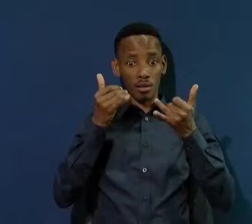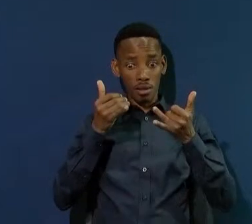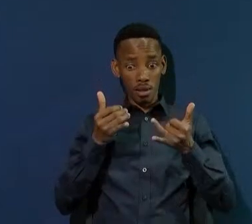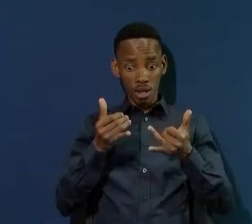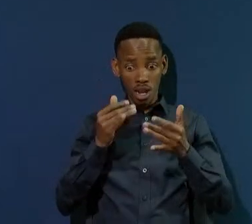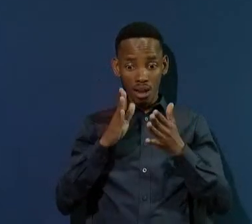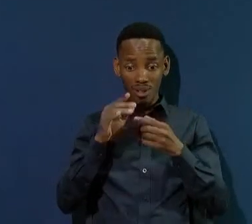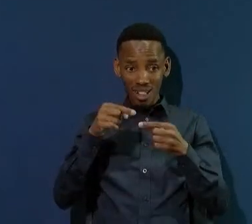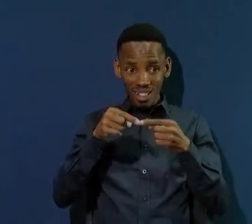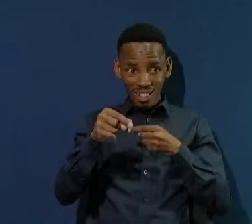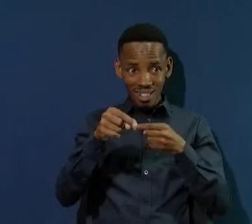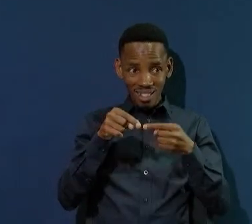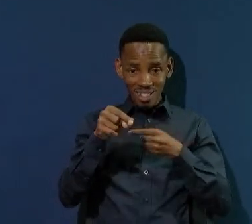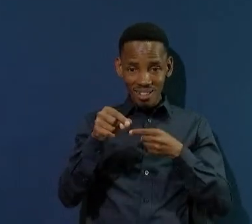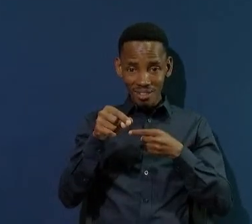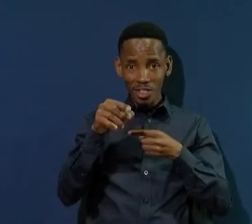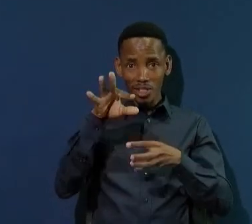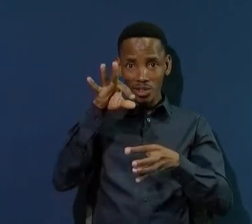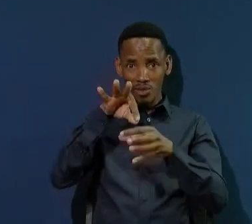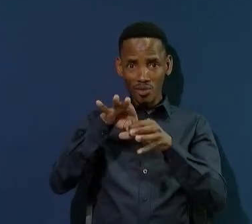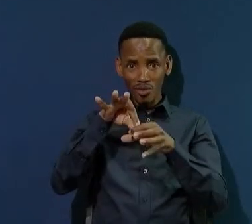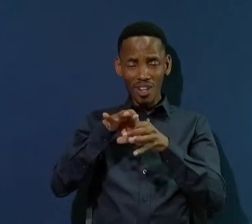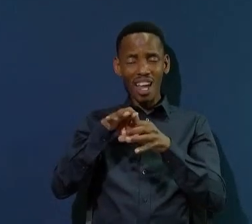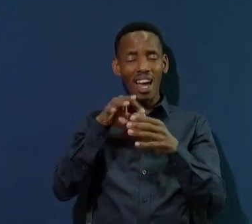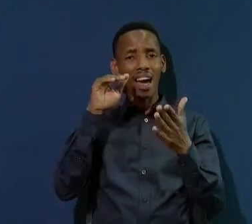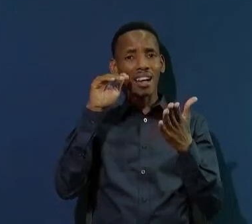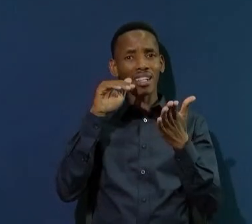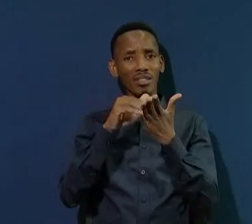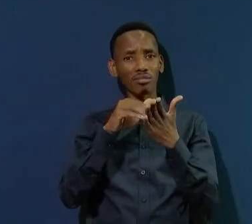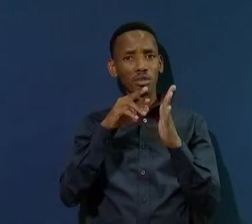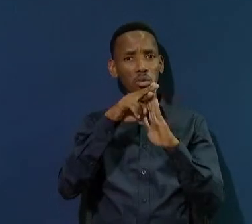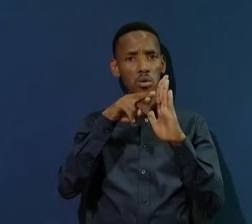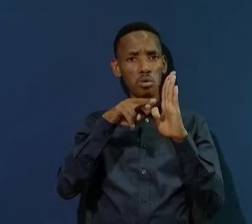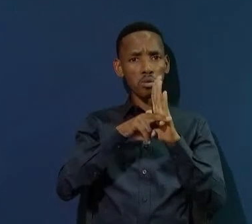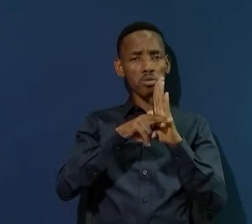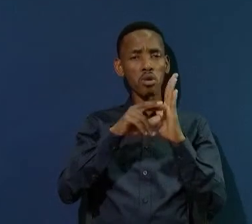ye melawana e leng gore re